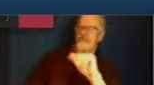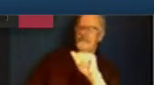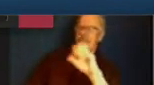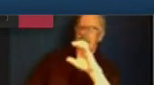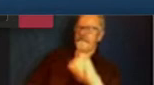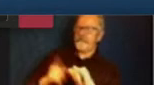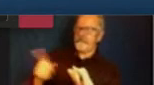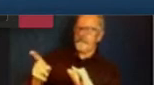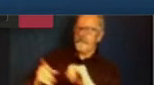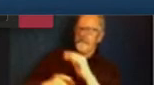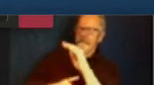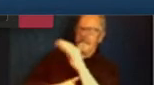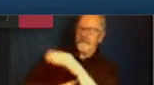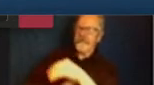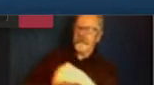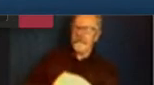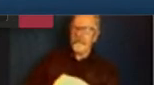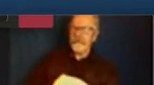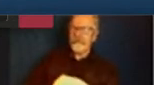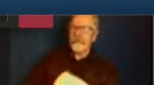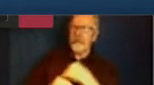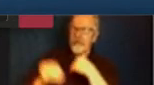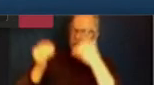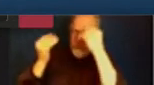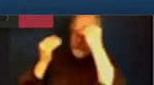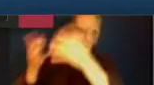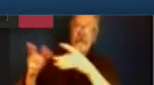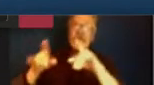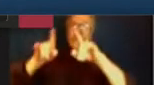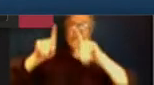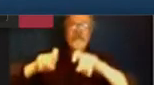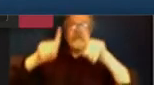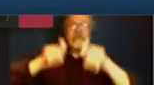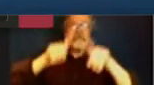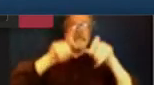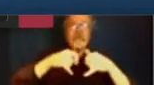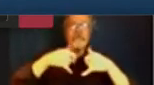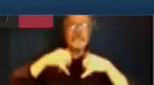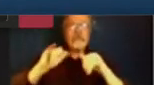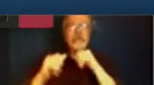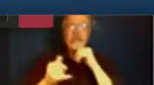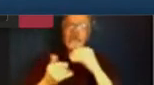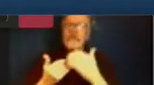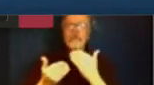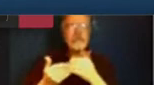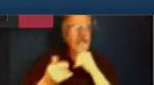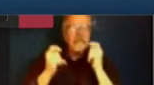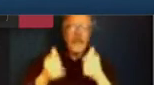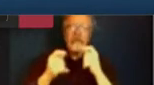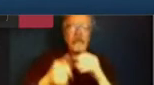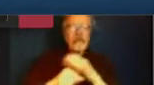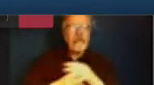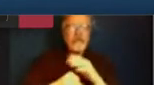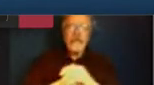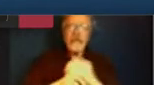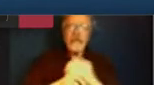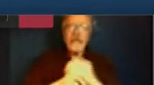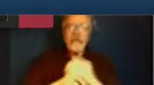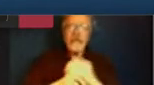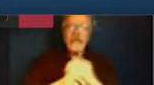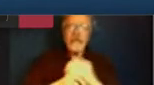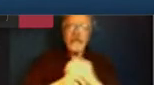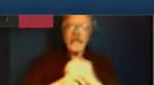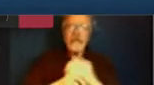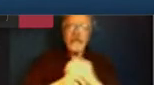now, and that tests are still hard to come by, most of us have probably been exposed in one way or another, and we're trying to decide, can we go